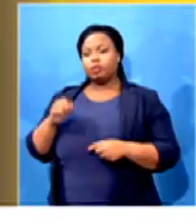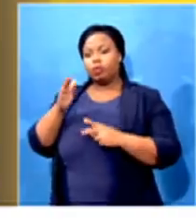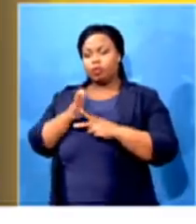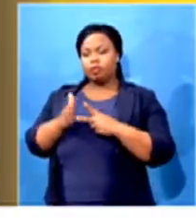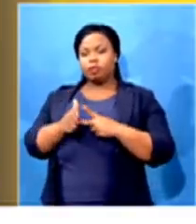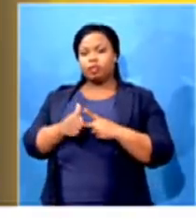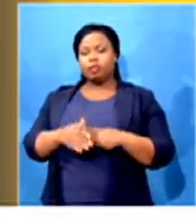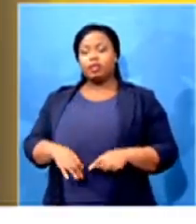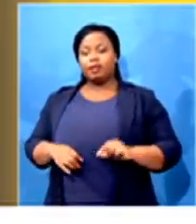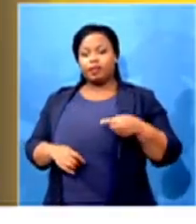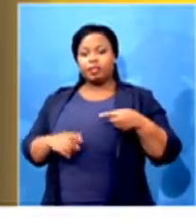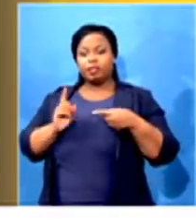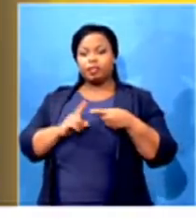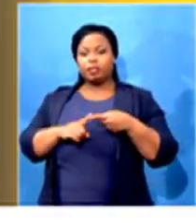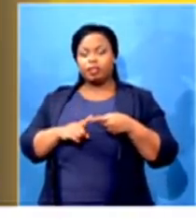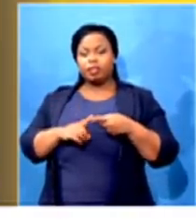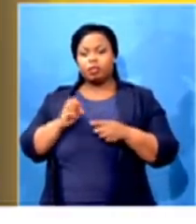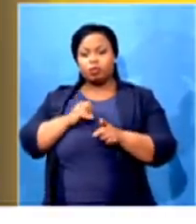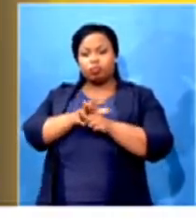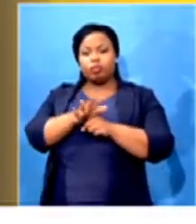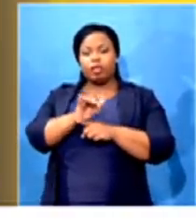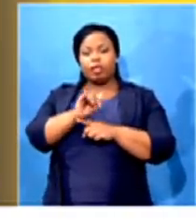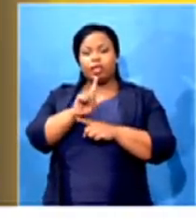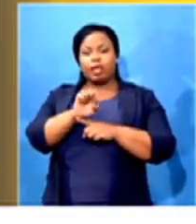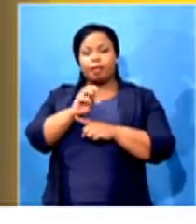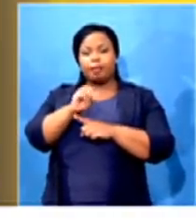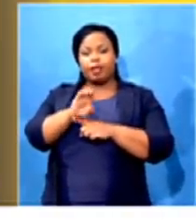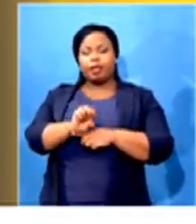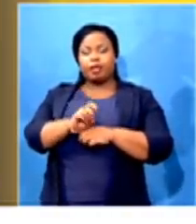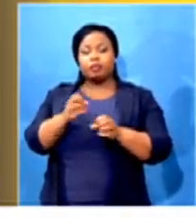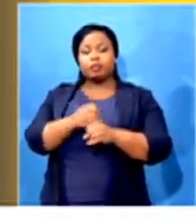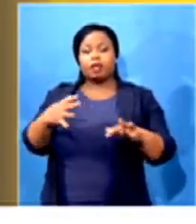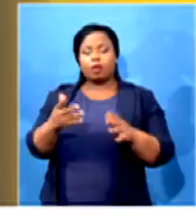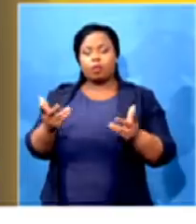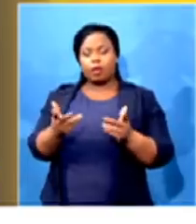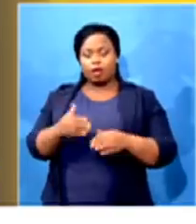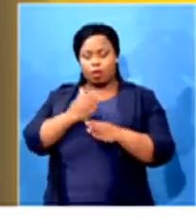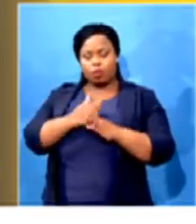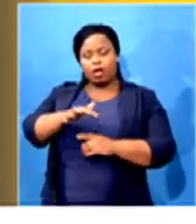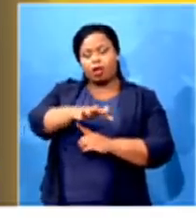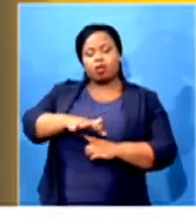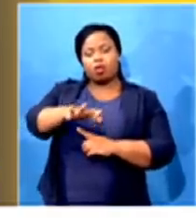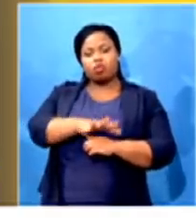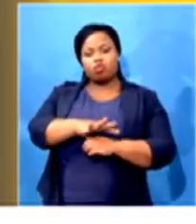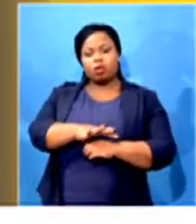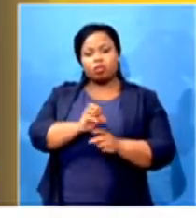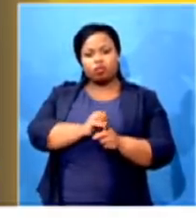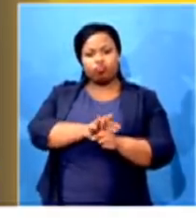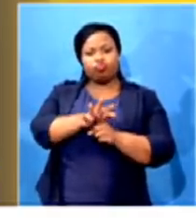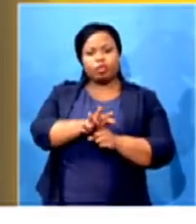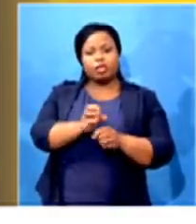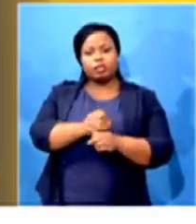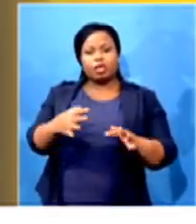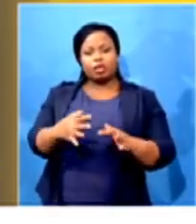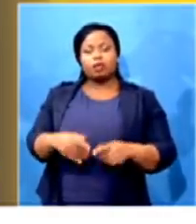firstly, the infections from Ilembe actually emanated from the work areas, from